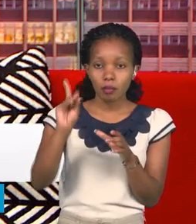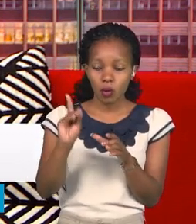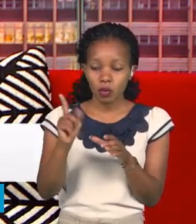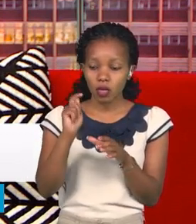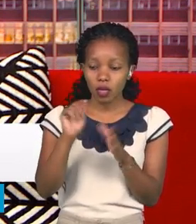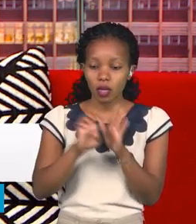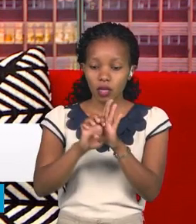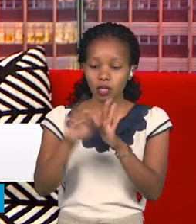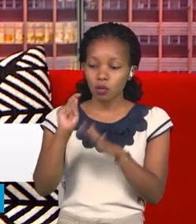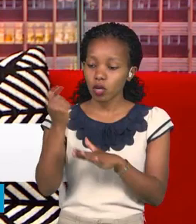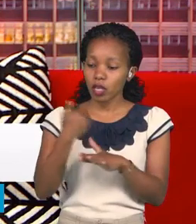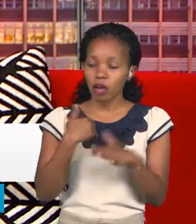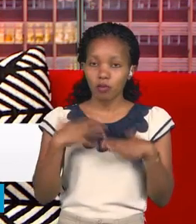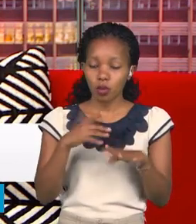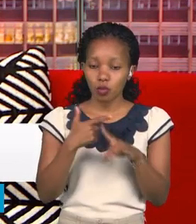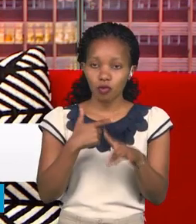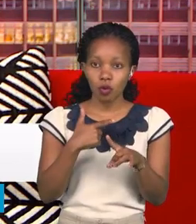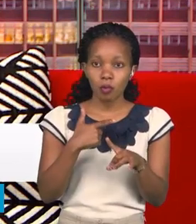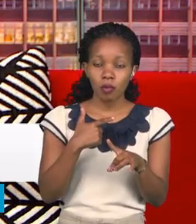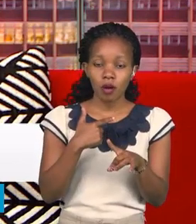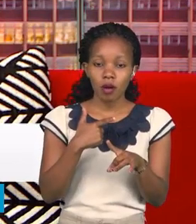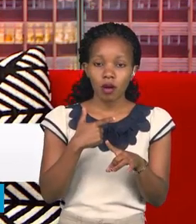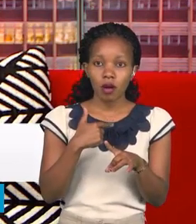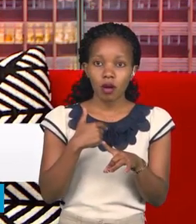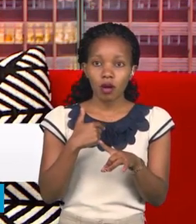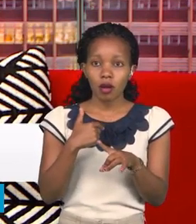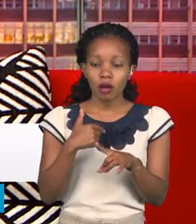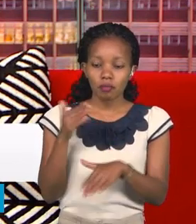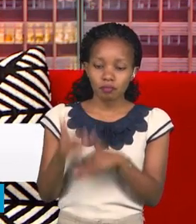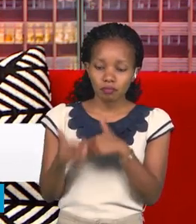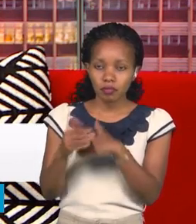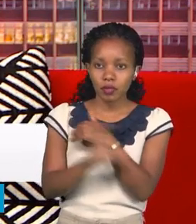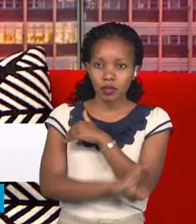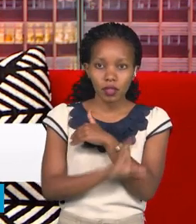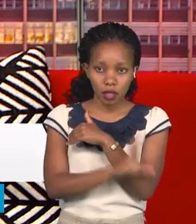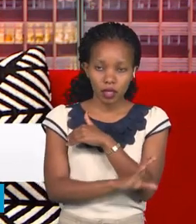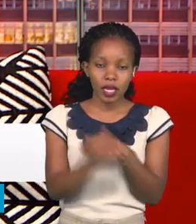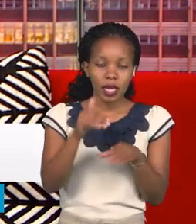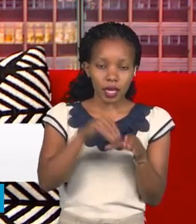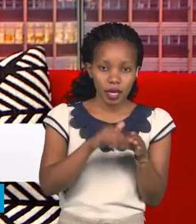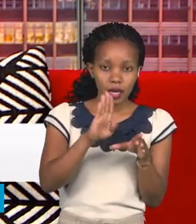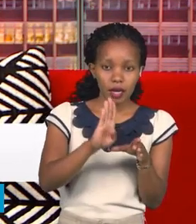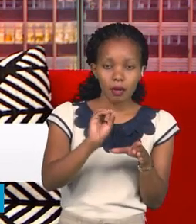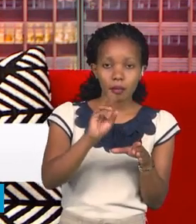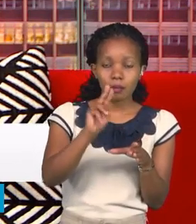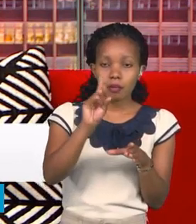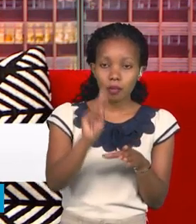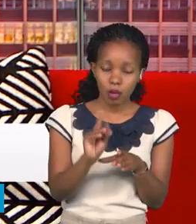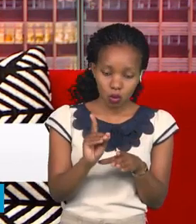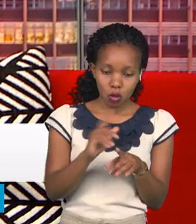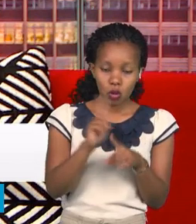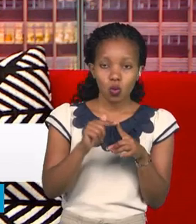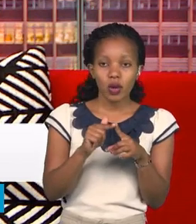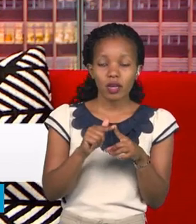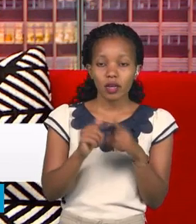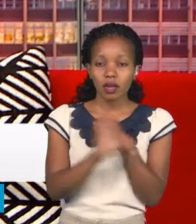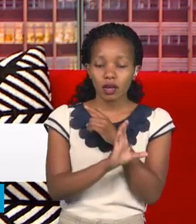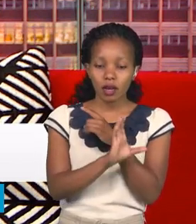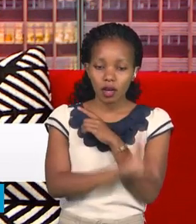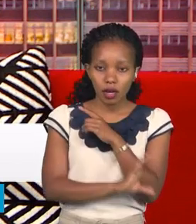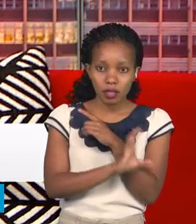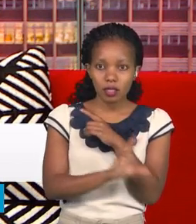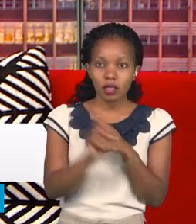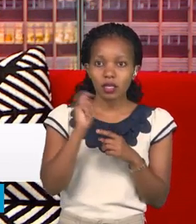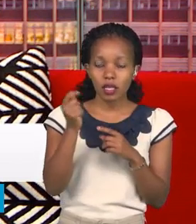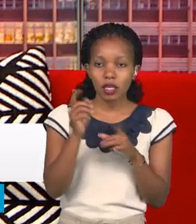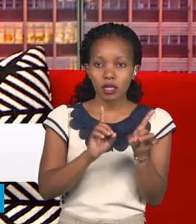Kenya. We have people coming from into the country from neighboring countries. It's called as inbound. Wow. Right. Wow. Okay. But when Kenyans traveling to some other country, it's called